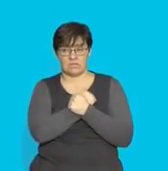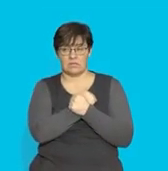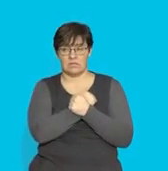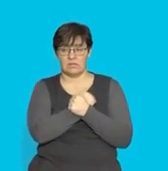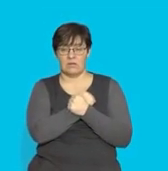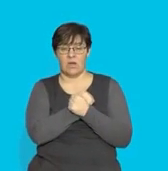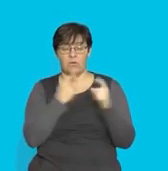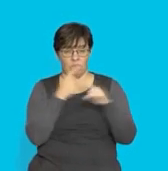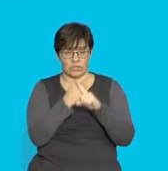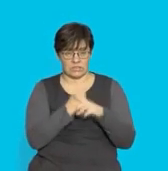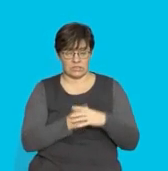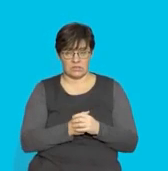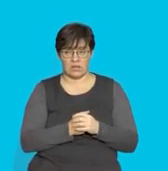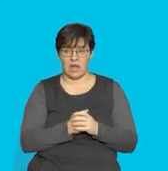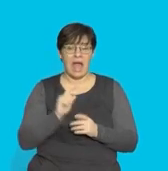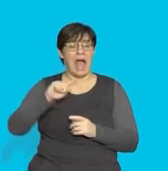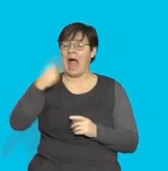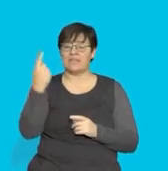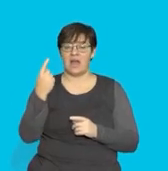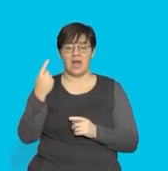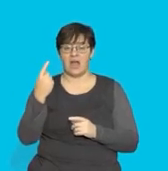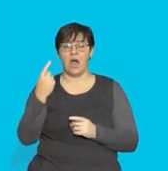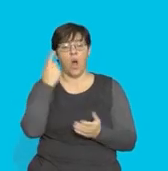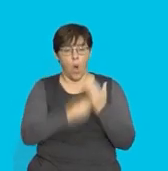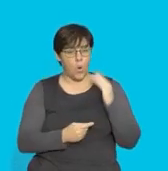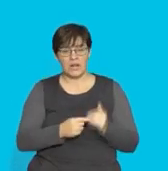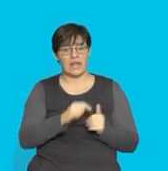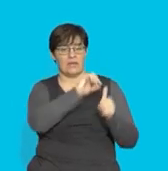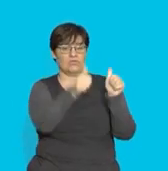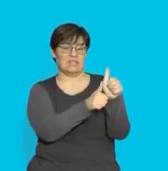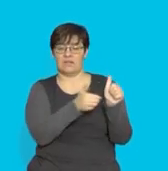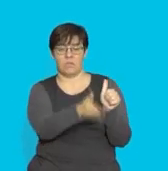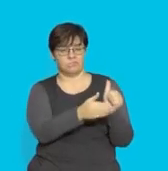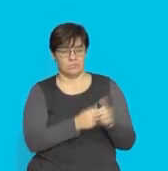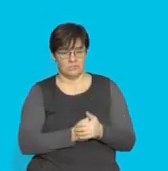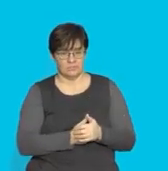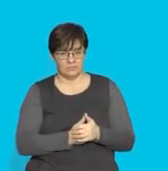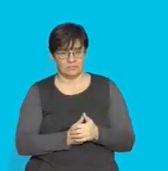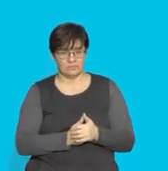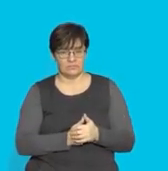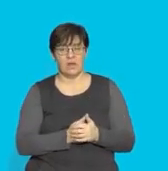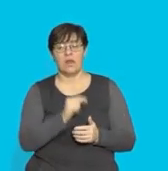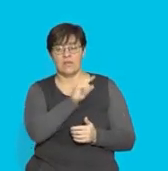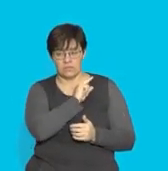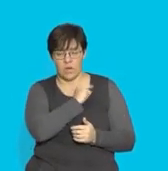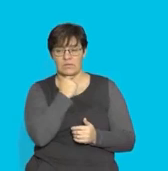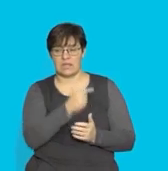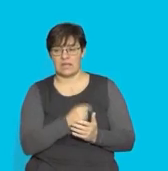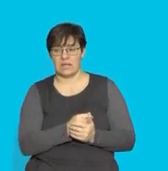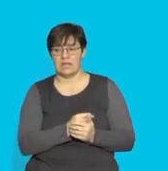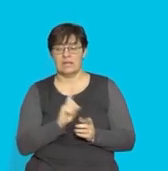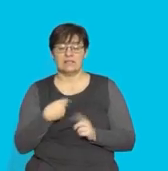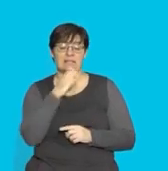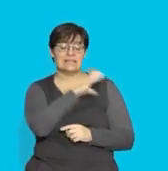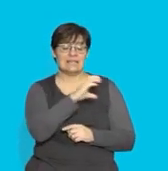parents are crossed, there is no other allele but the recessive alleles that can be inherited. And so essentially we would say